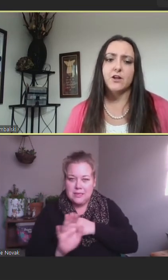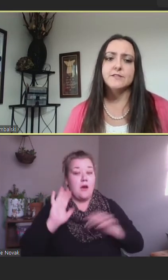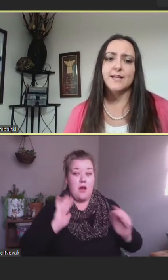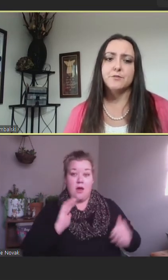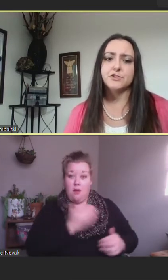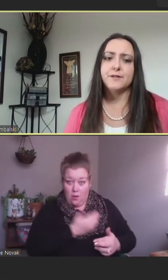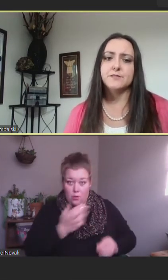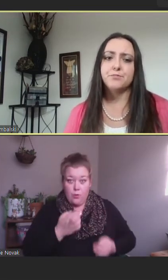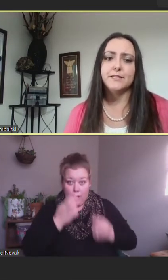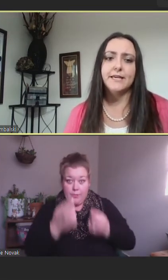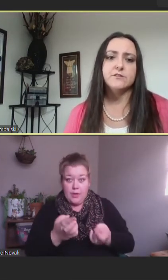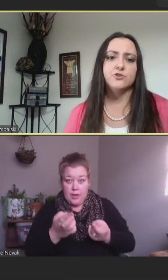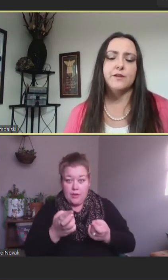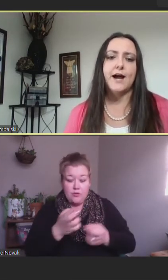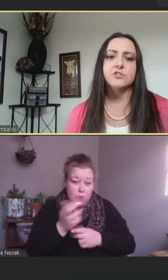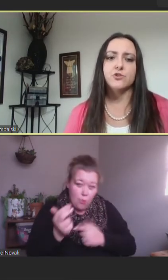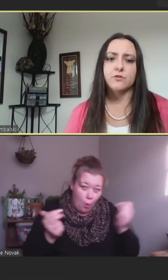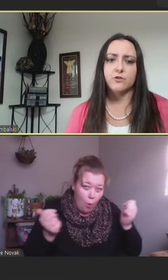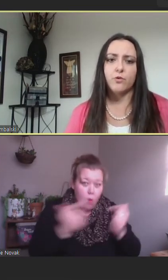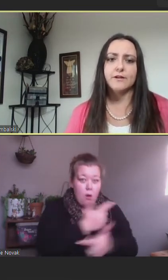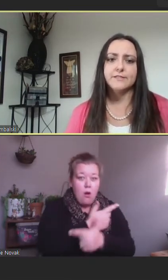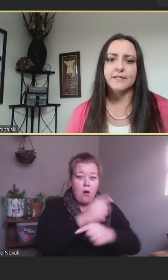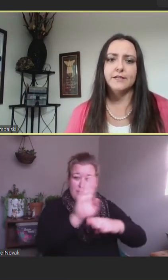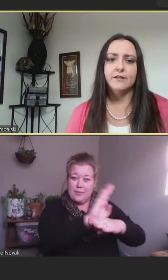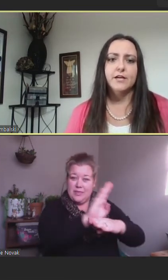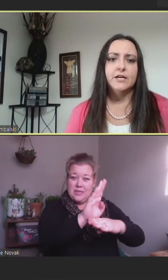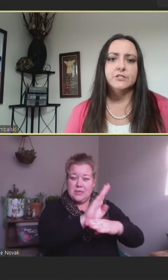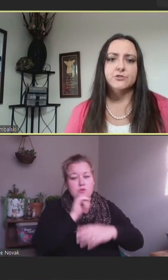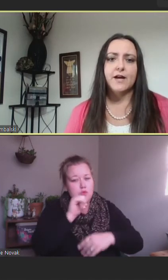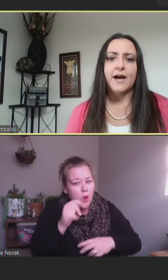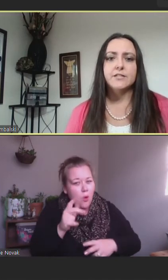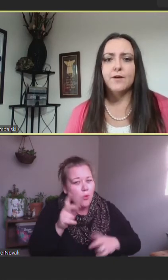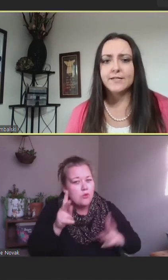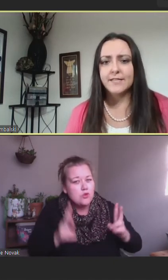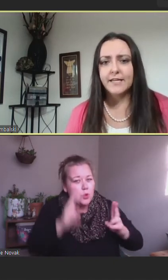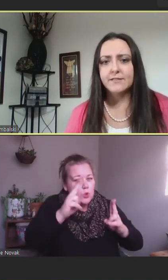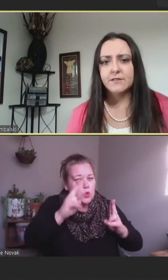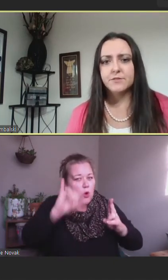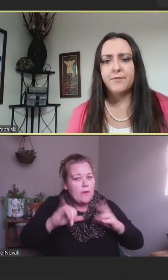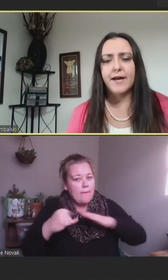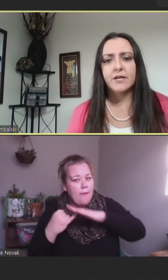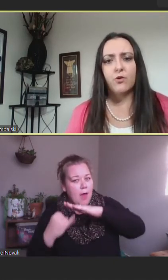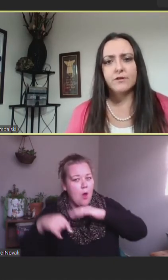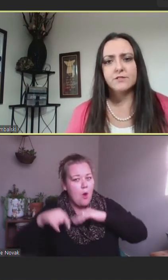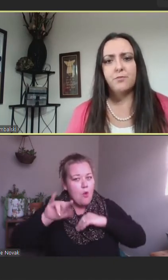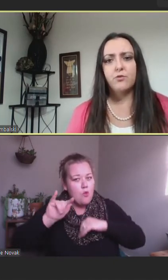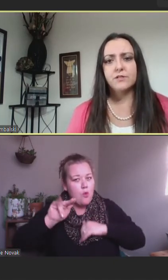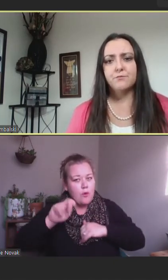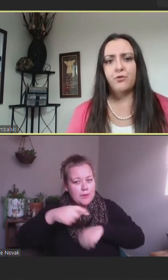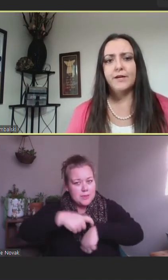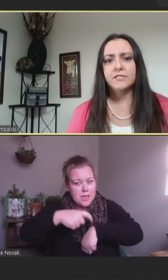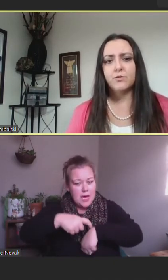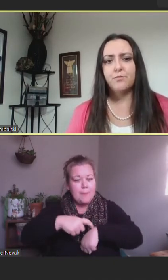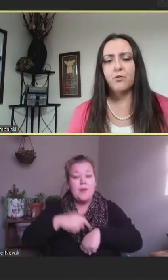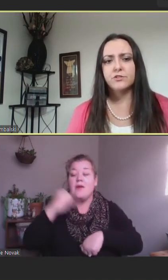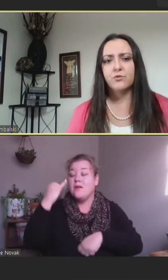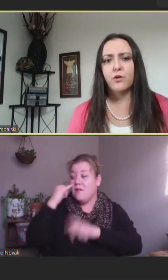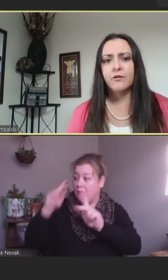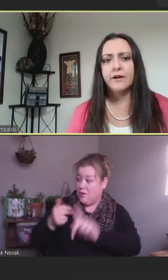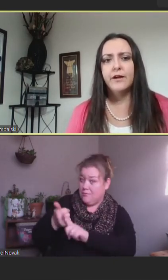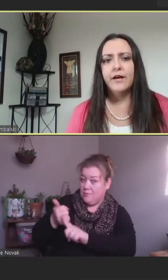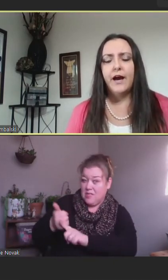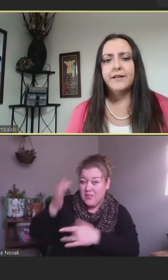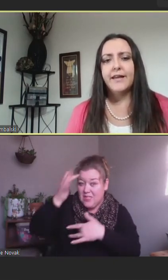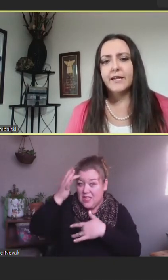all establishments please do not shorten quarantine, do not direct any symptomatic or exposed employee to report to